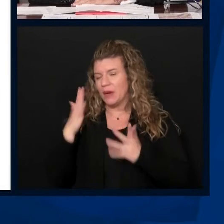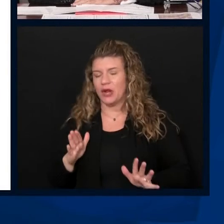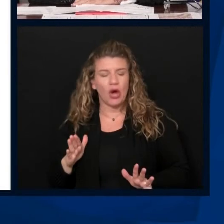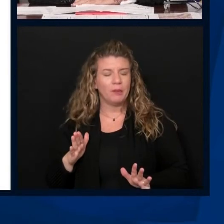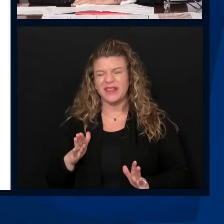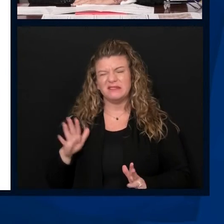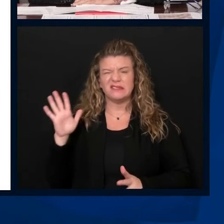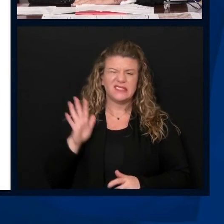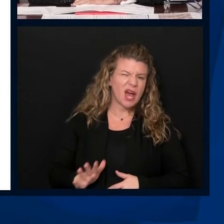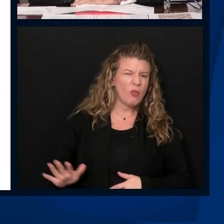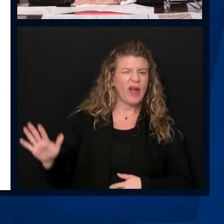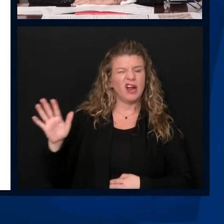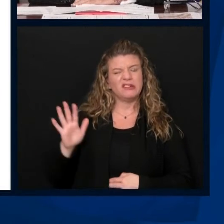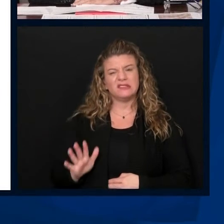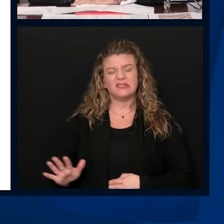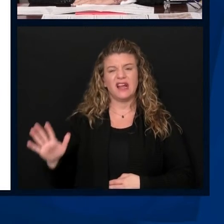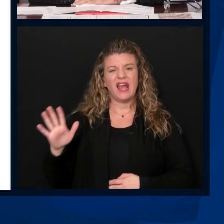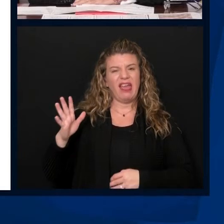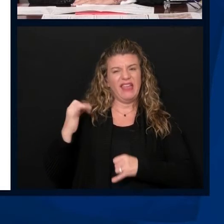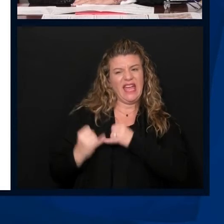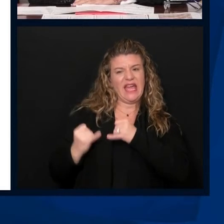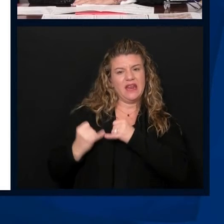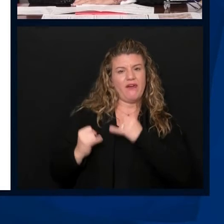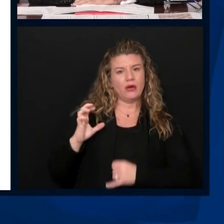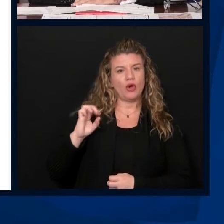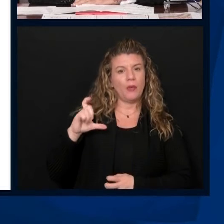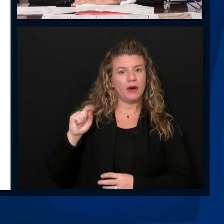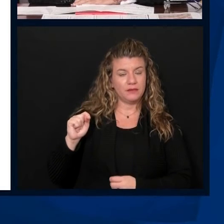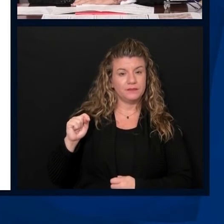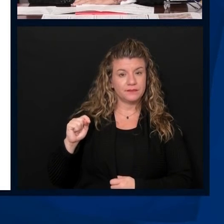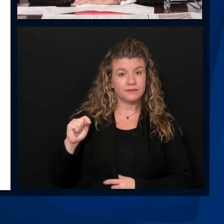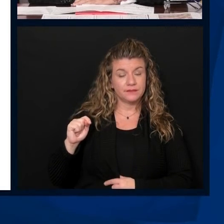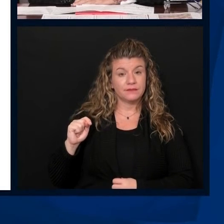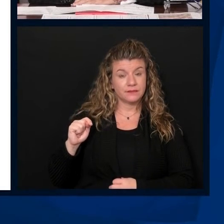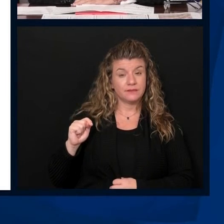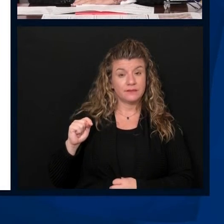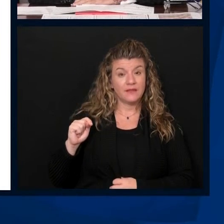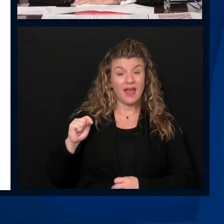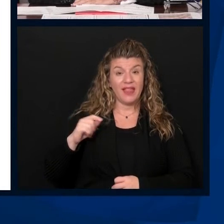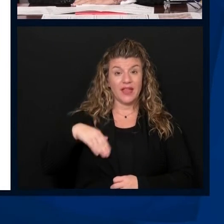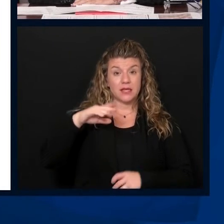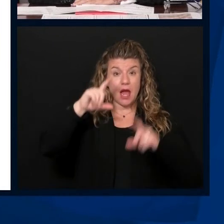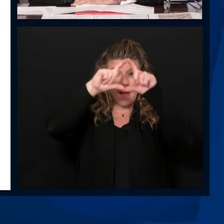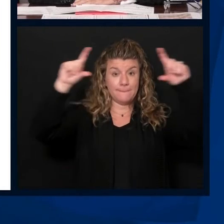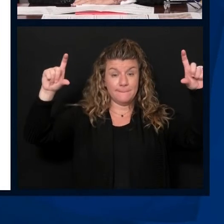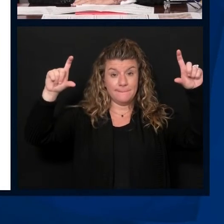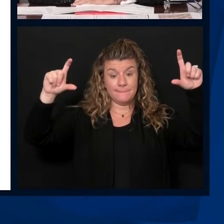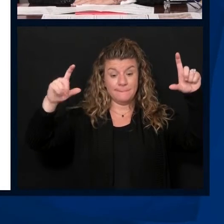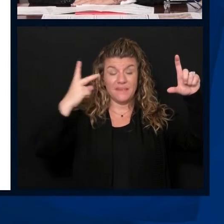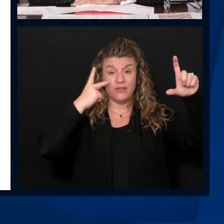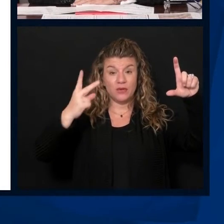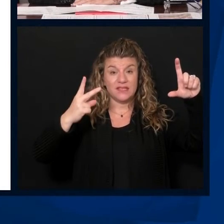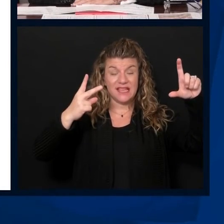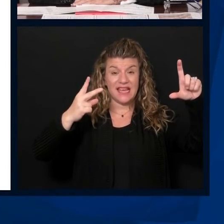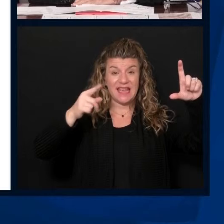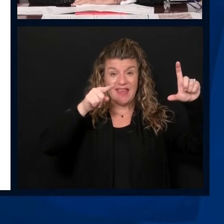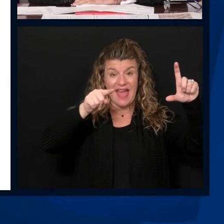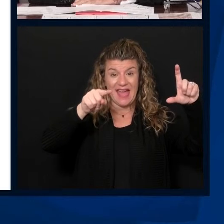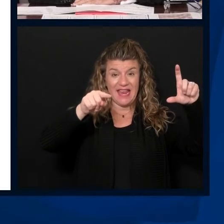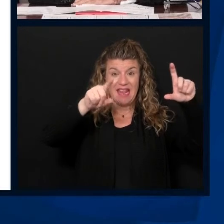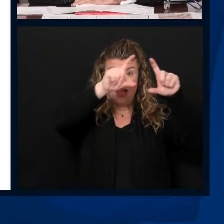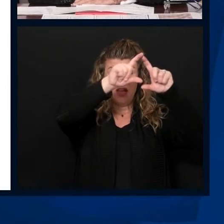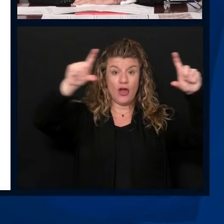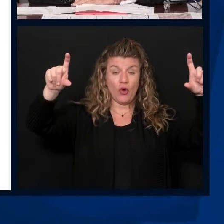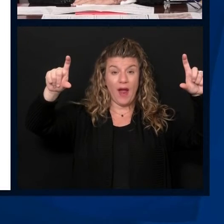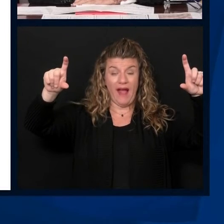around the end of October, the top graph, if you'll look right through that, if you'll go back there on